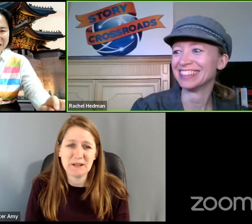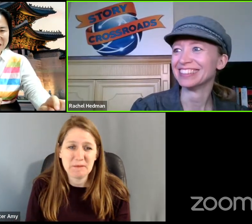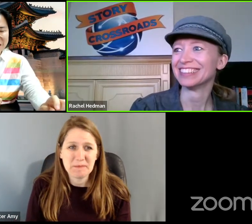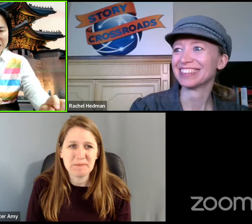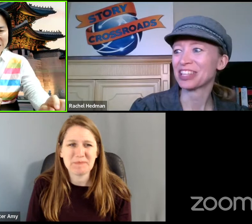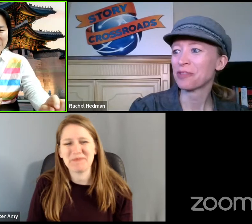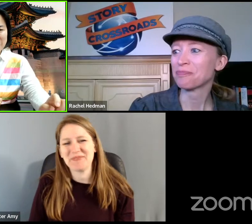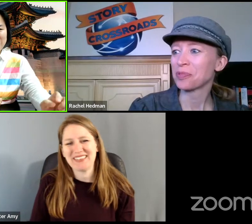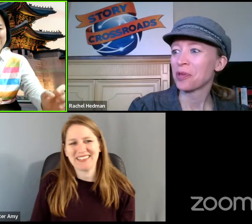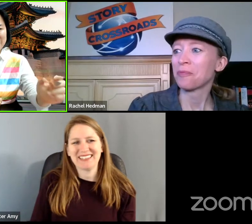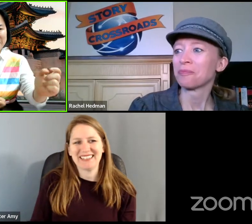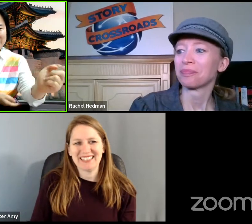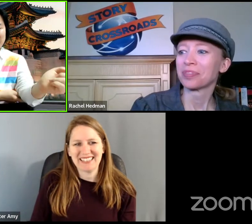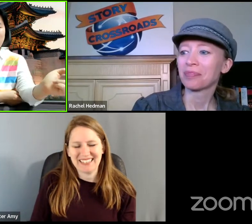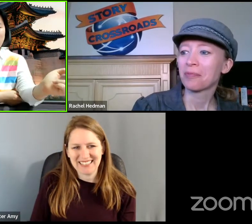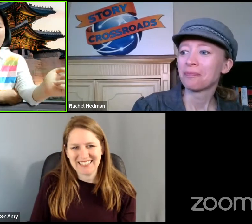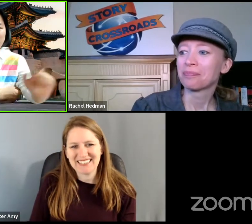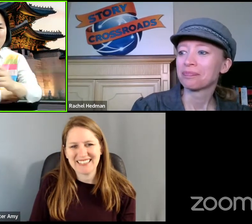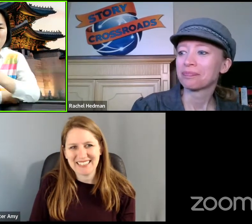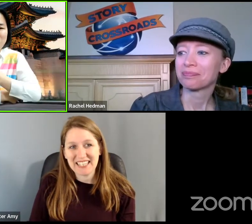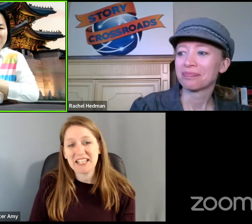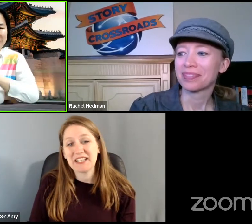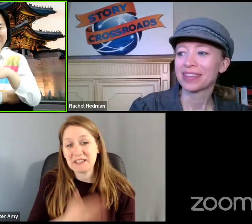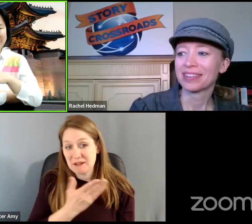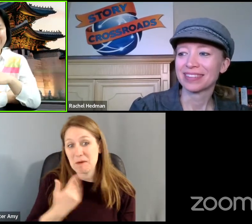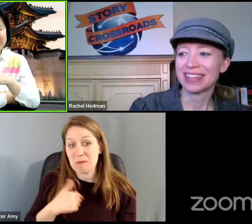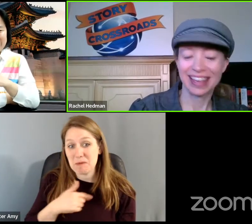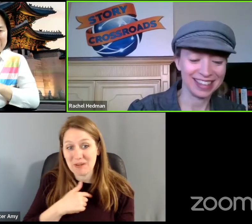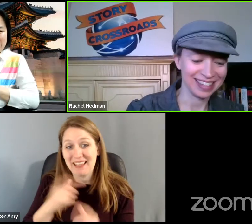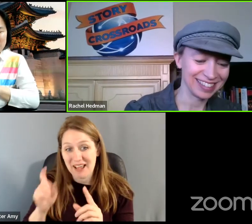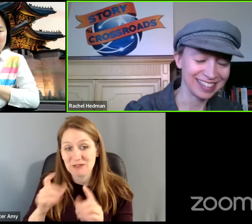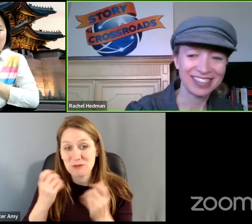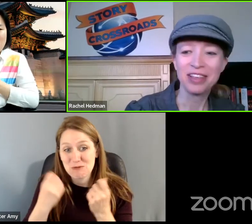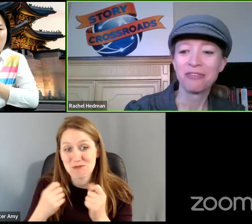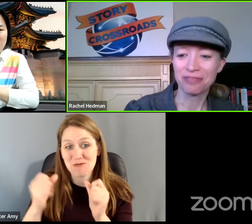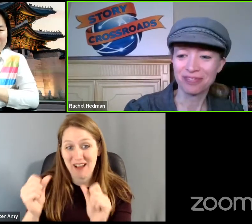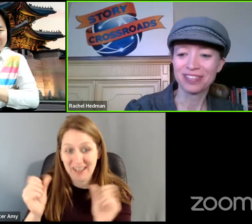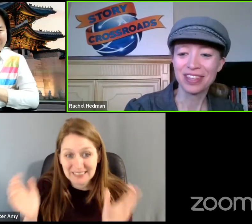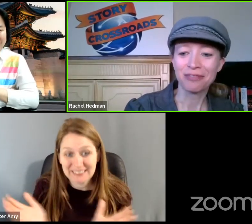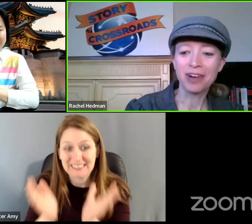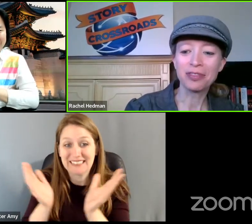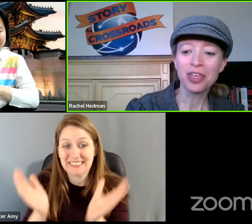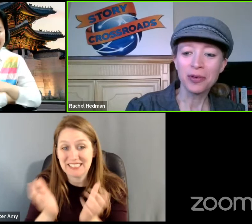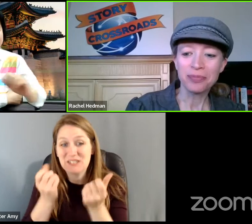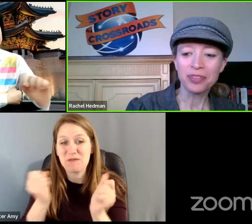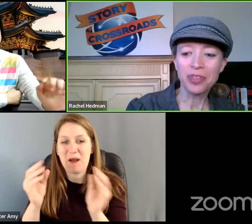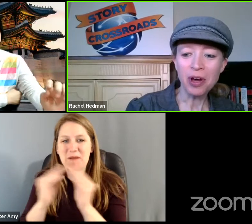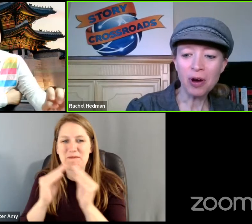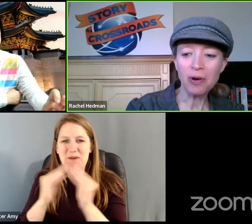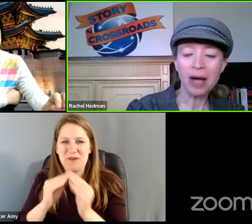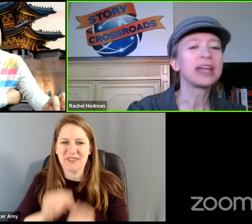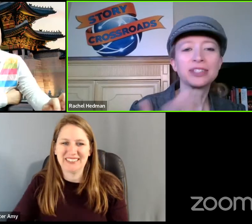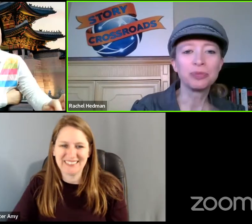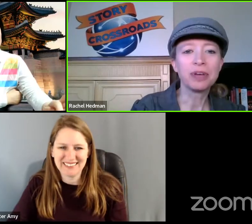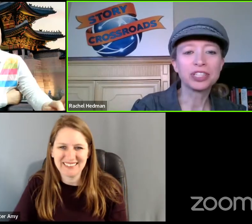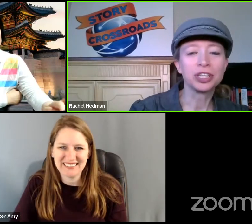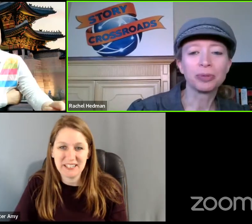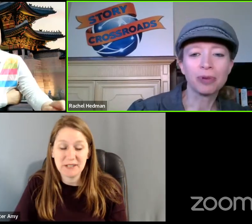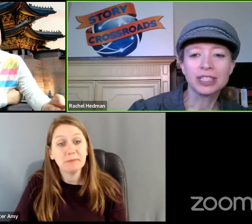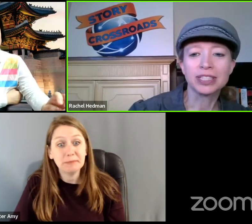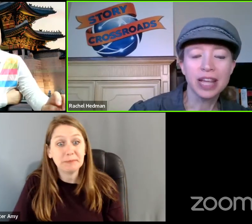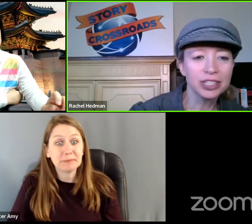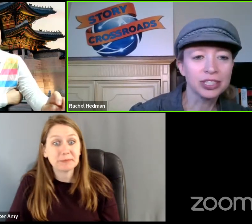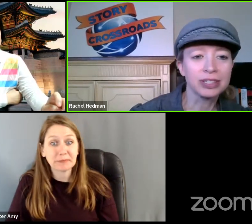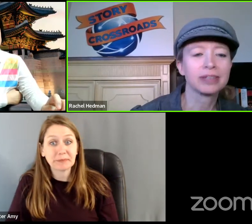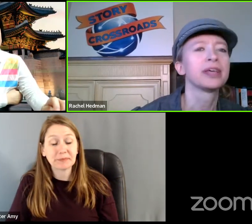No. Yeah. We have to try. Try more. Right. Though, I mean, as you mentioned in